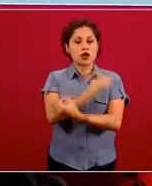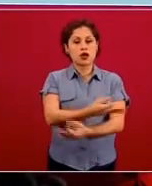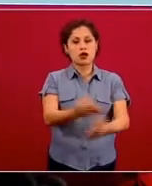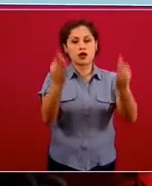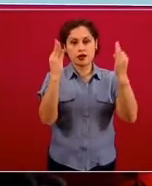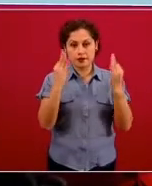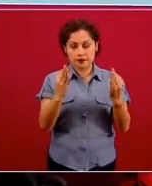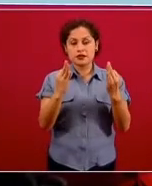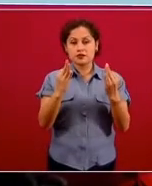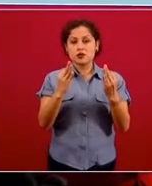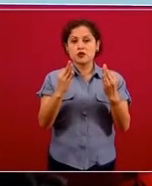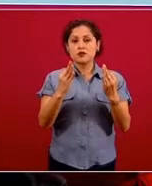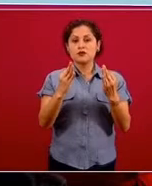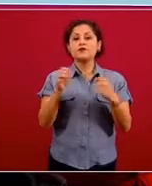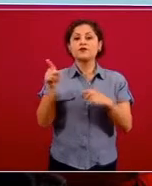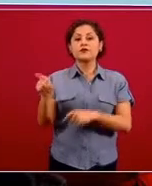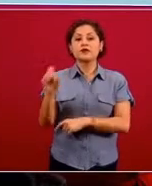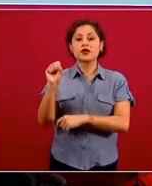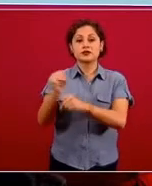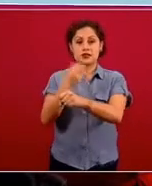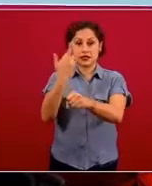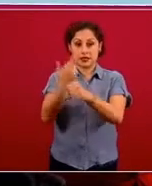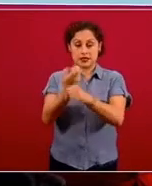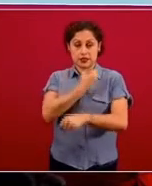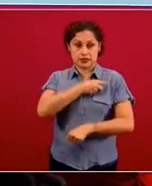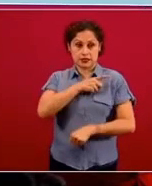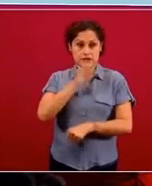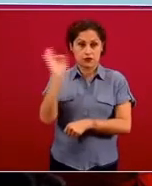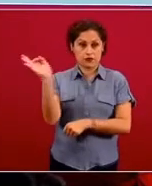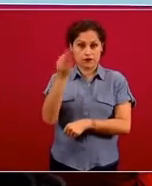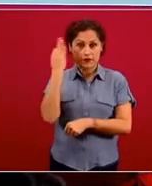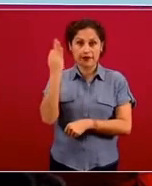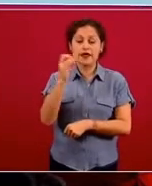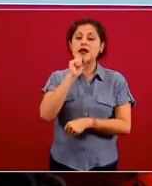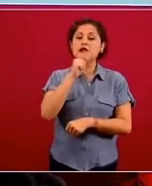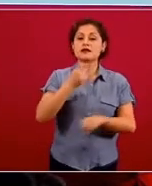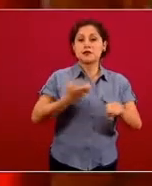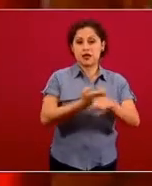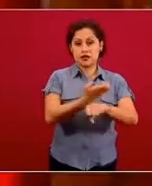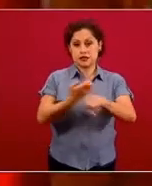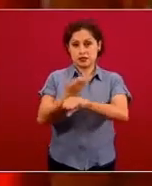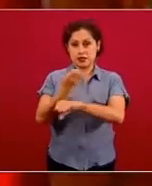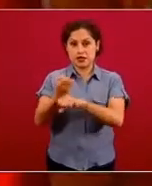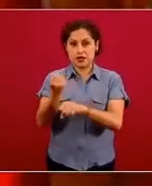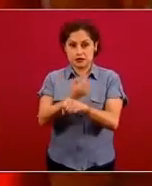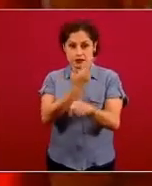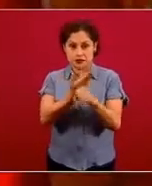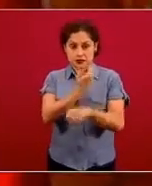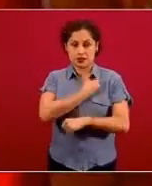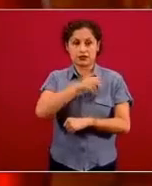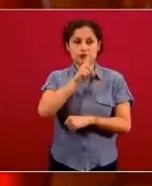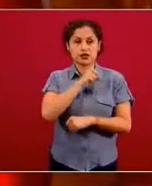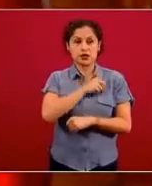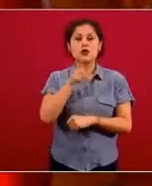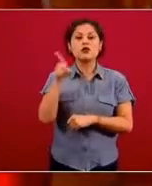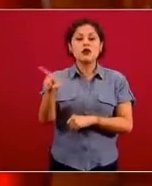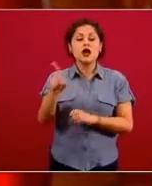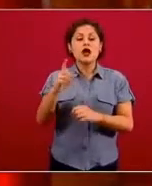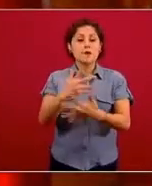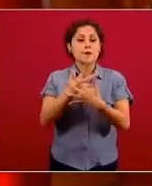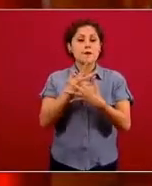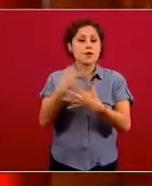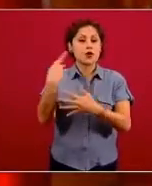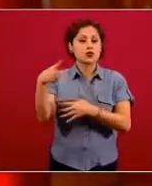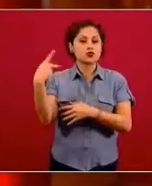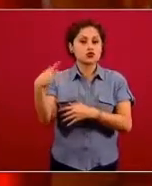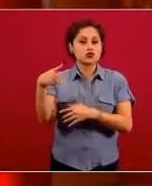they also announced formally on their websites and through the Federal Health Secretariat, as